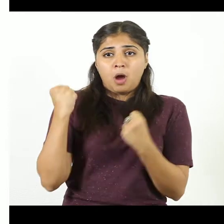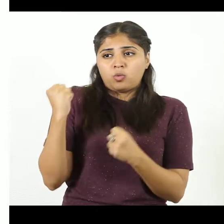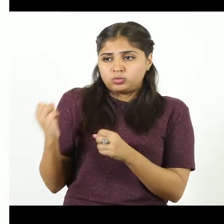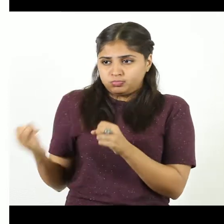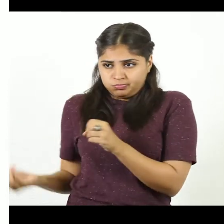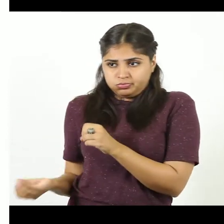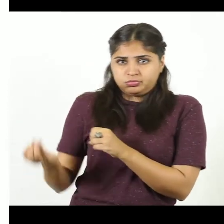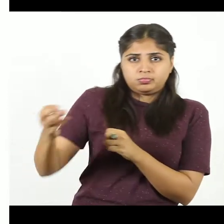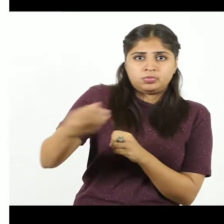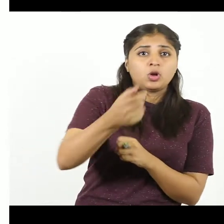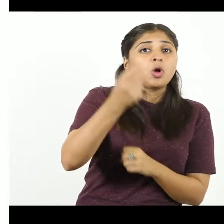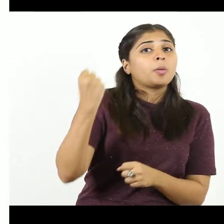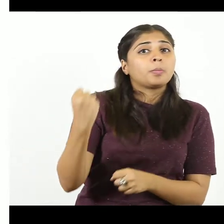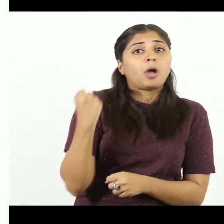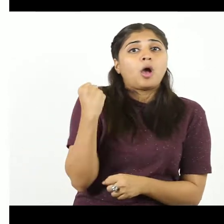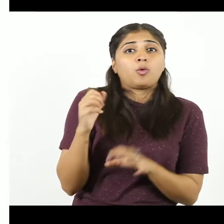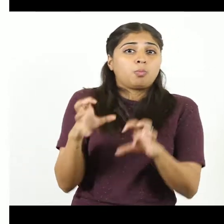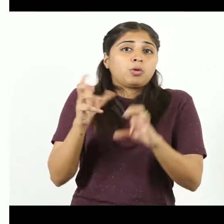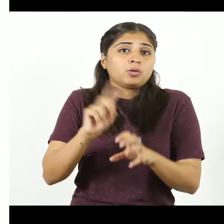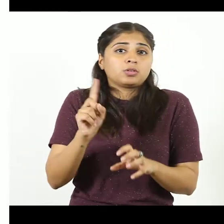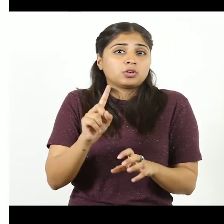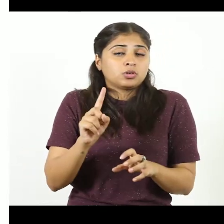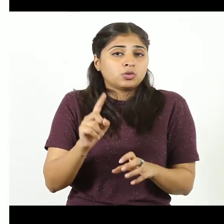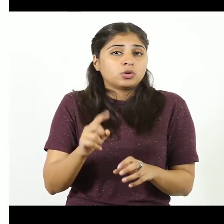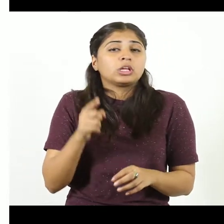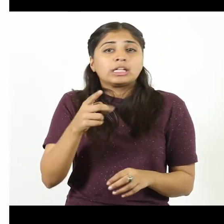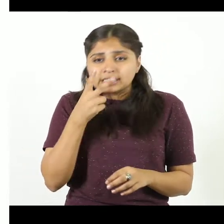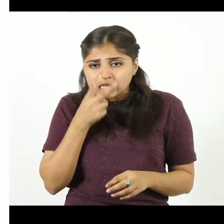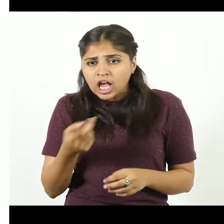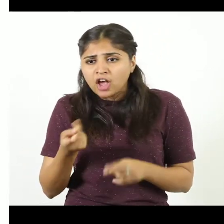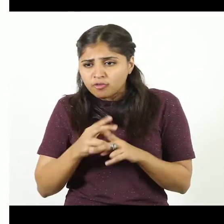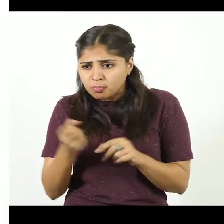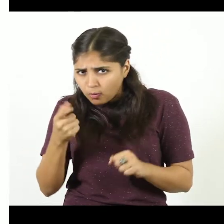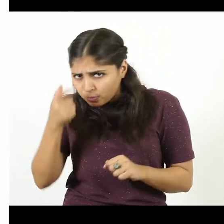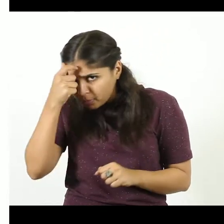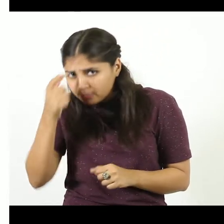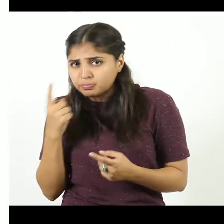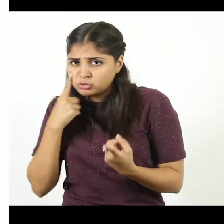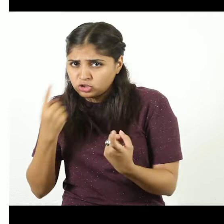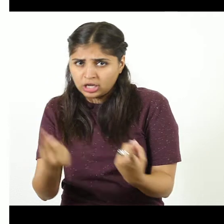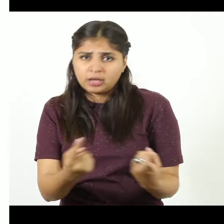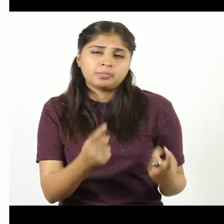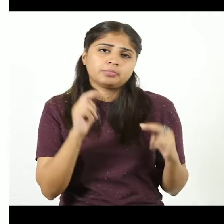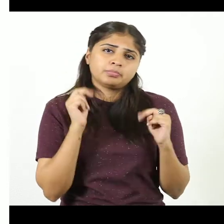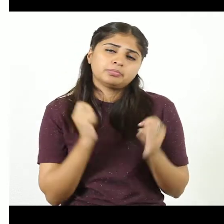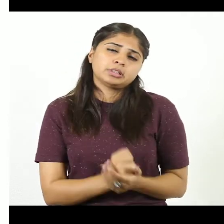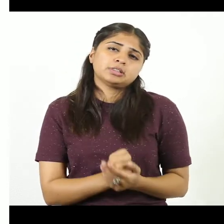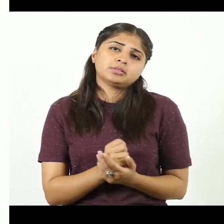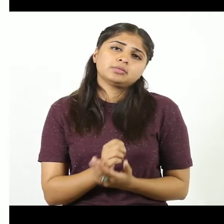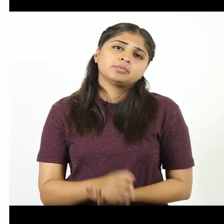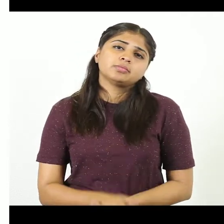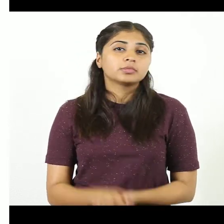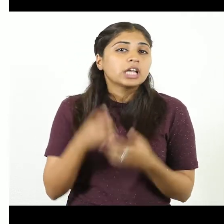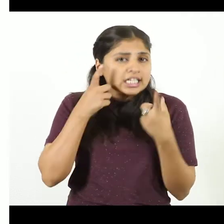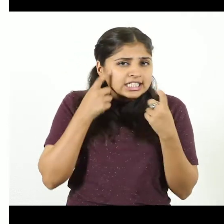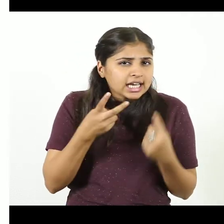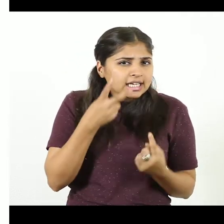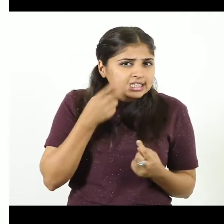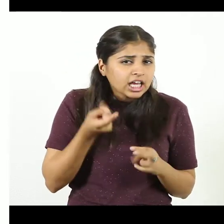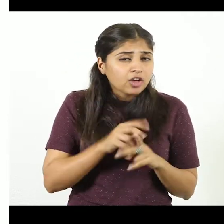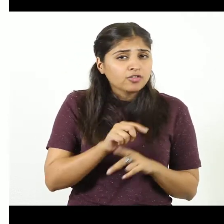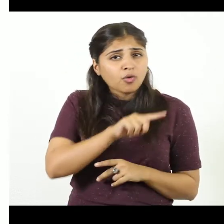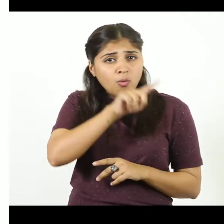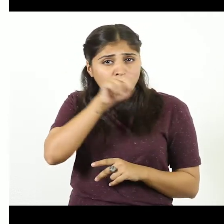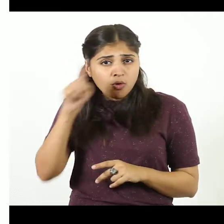performing a power check. Check to see if all cables attached to the affected equipment are firmly connected. If you find